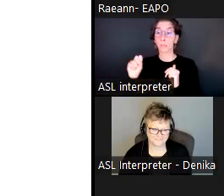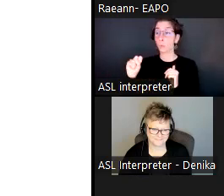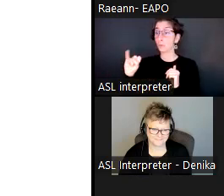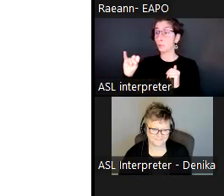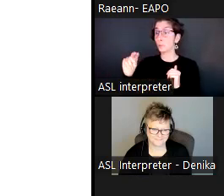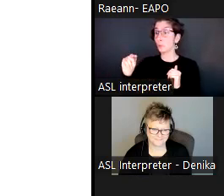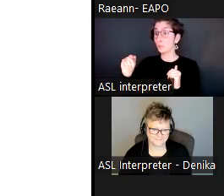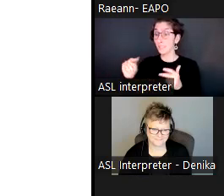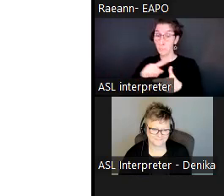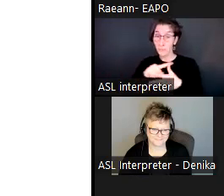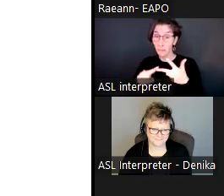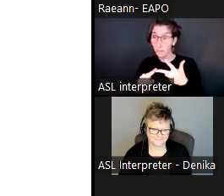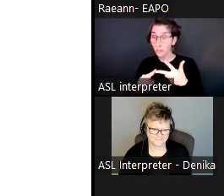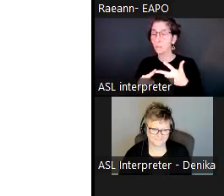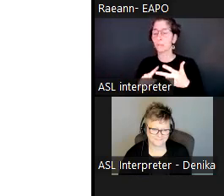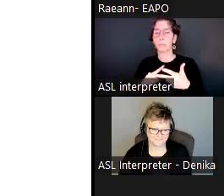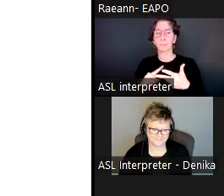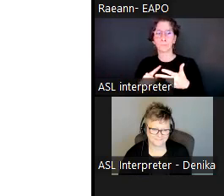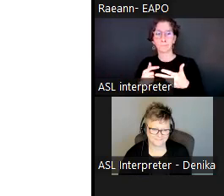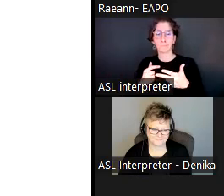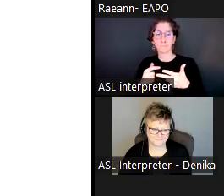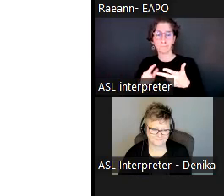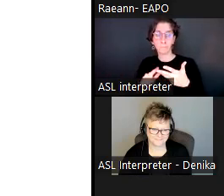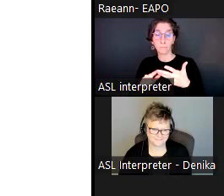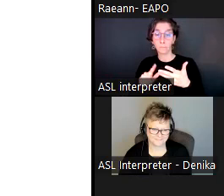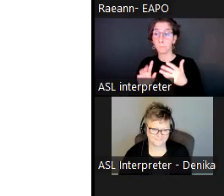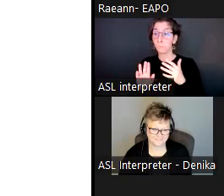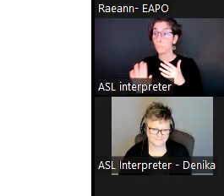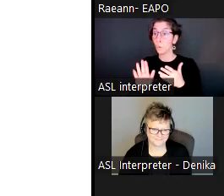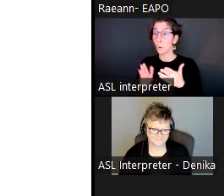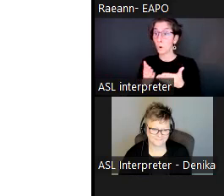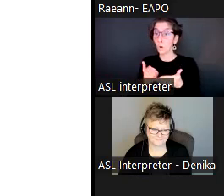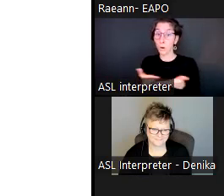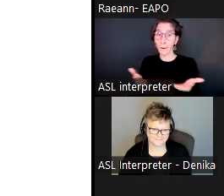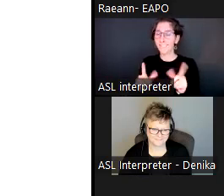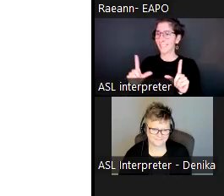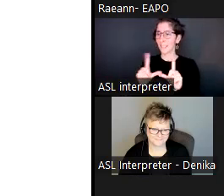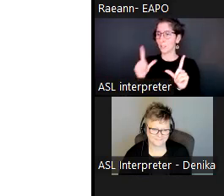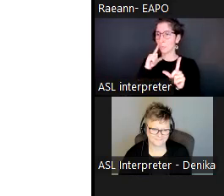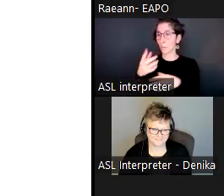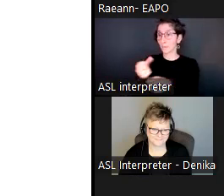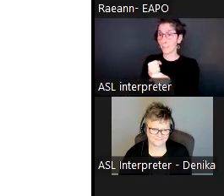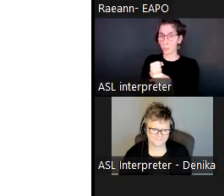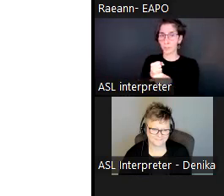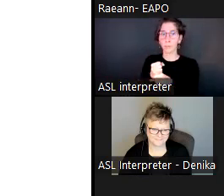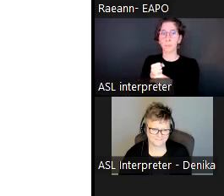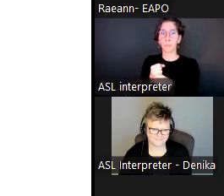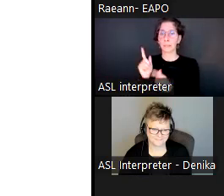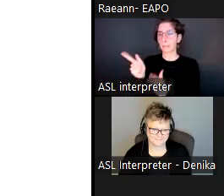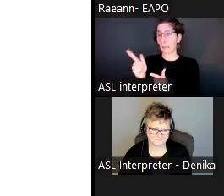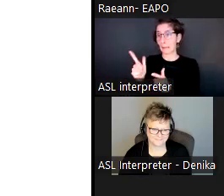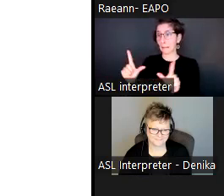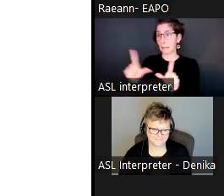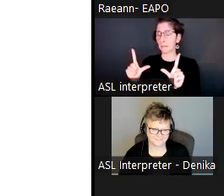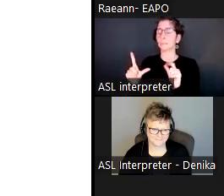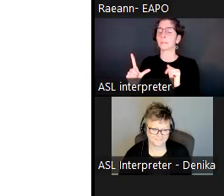number, it could be your possession and acquisition license. Make sure that you notify these agencies of what